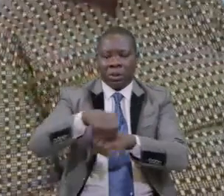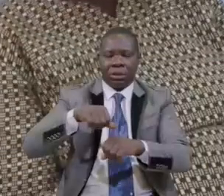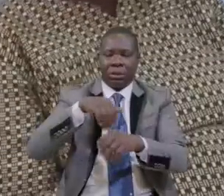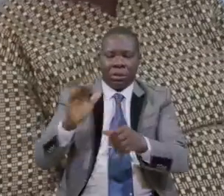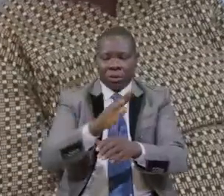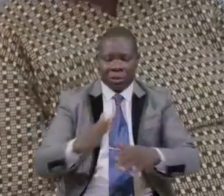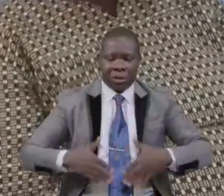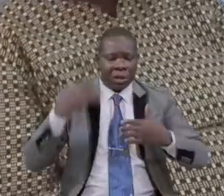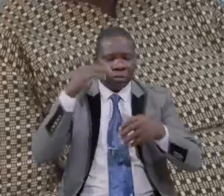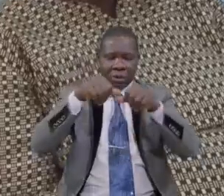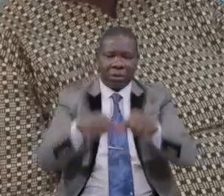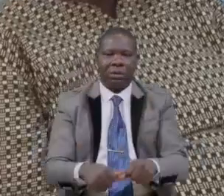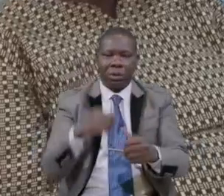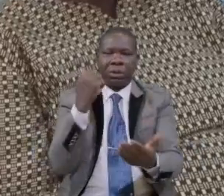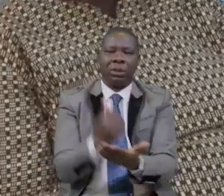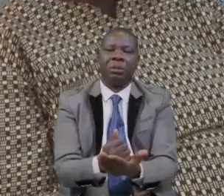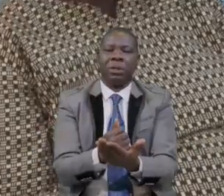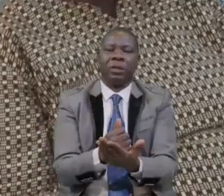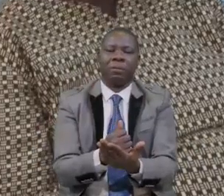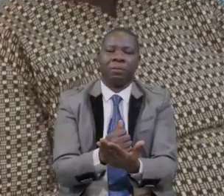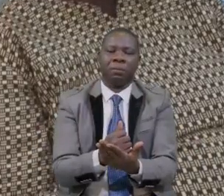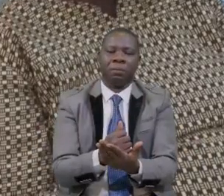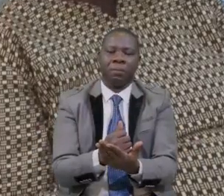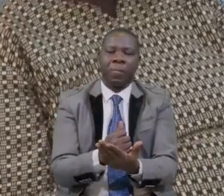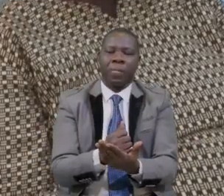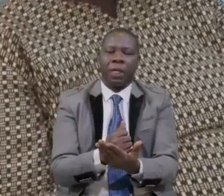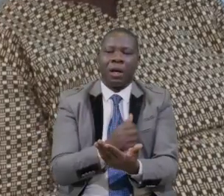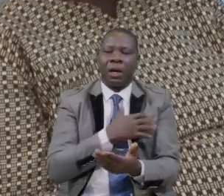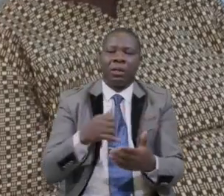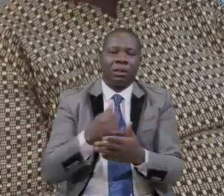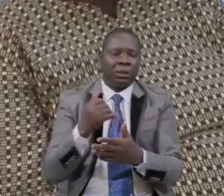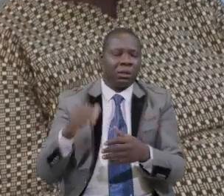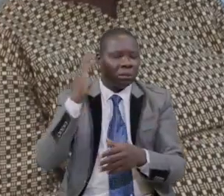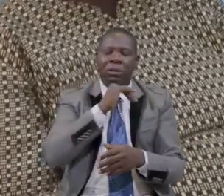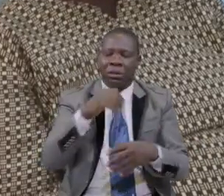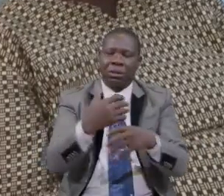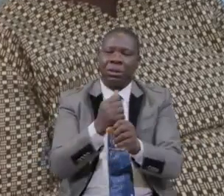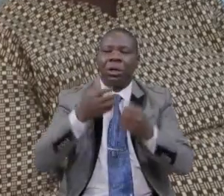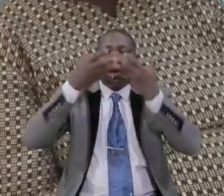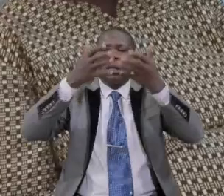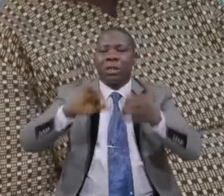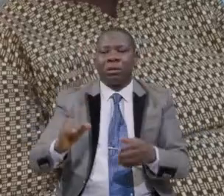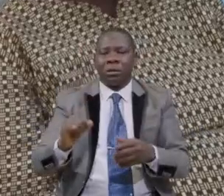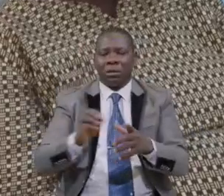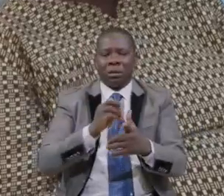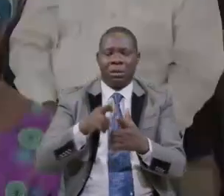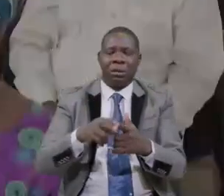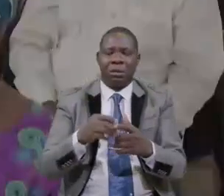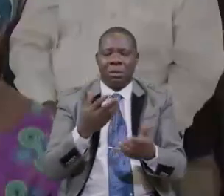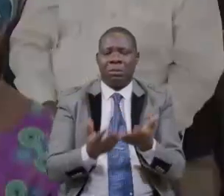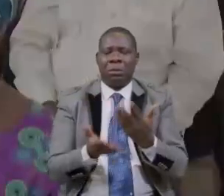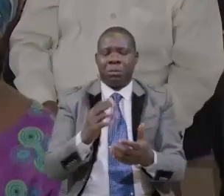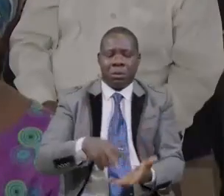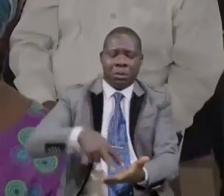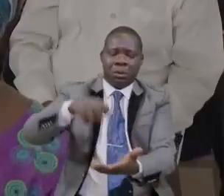remain. And it doesn't take shouting or maybe jumping and boxing